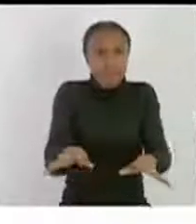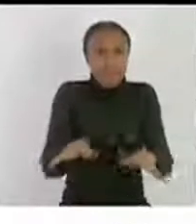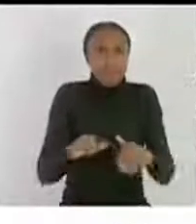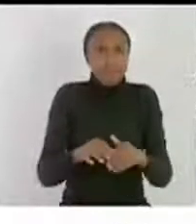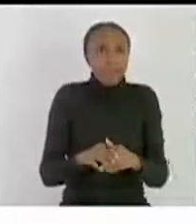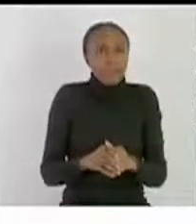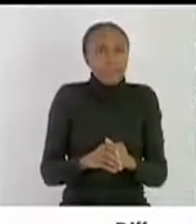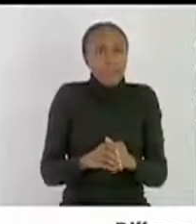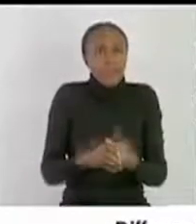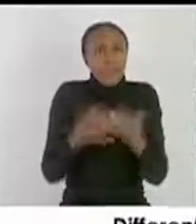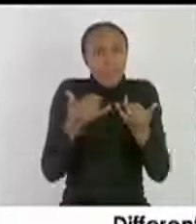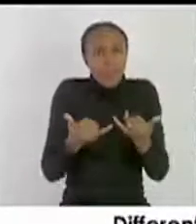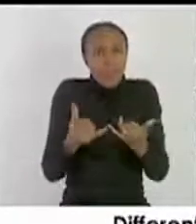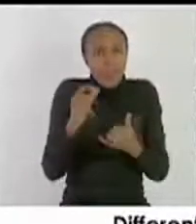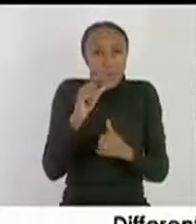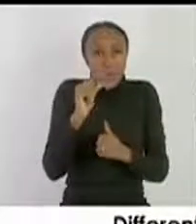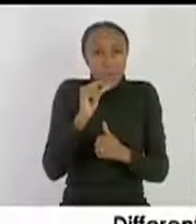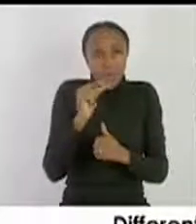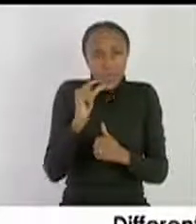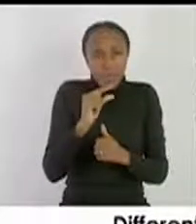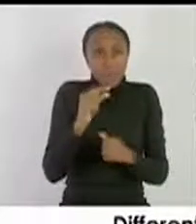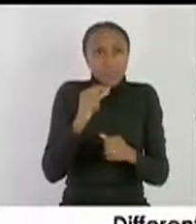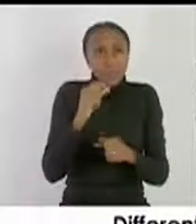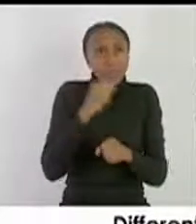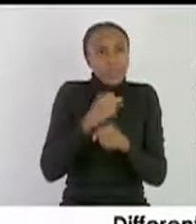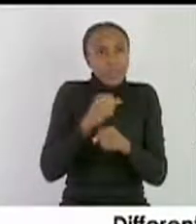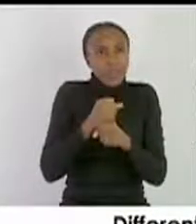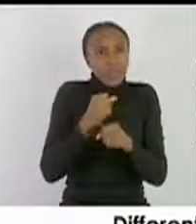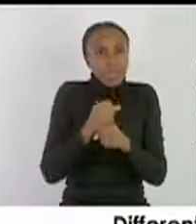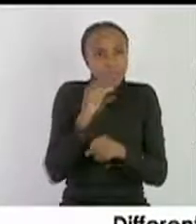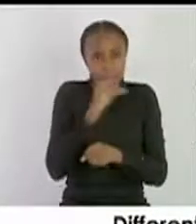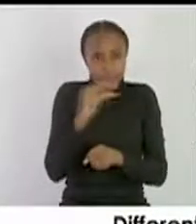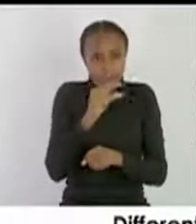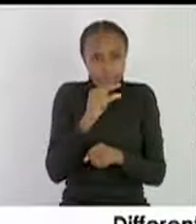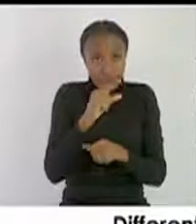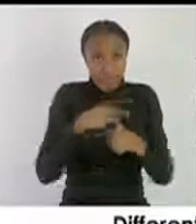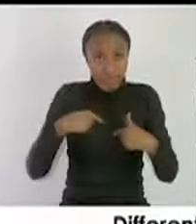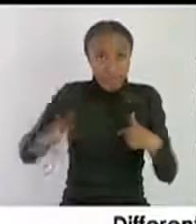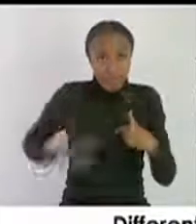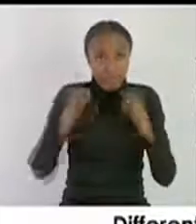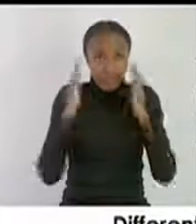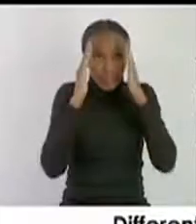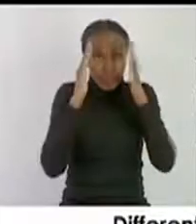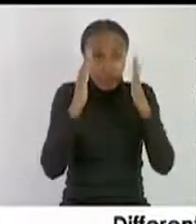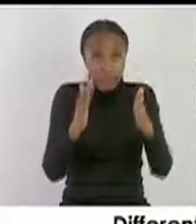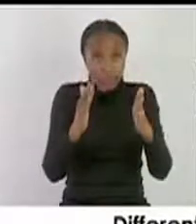There are a few words that we should quickly look at before we continue with the lesson.